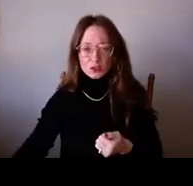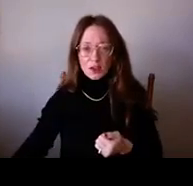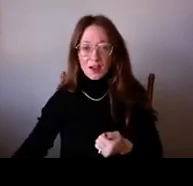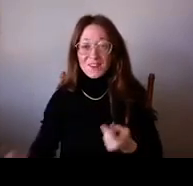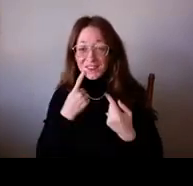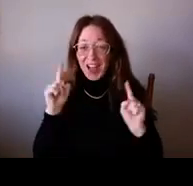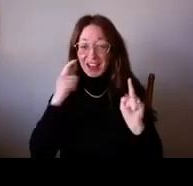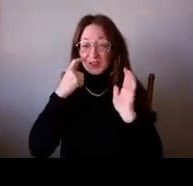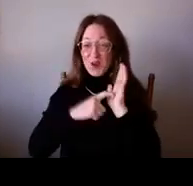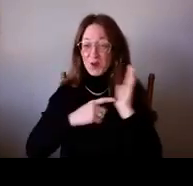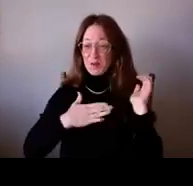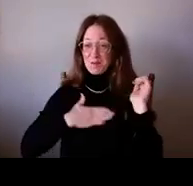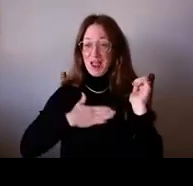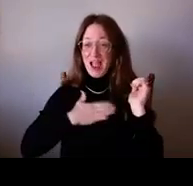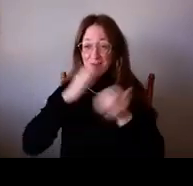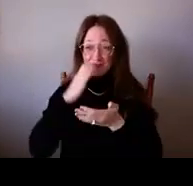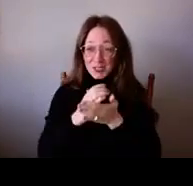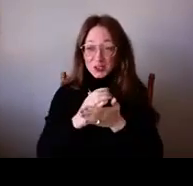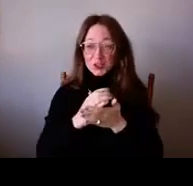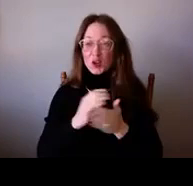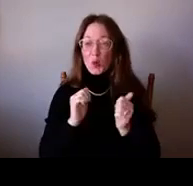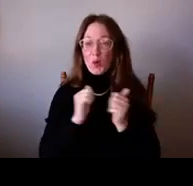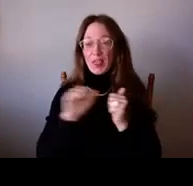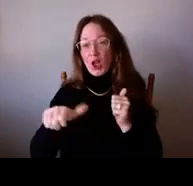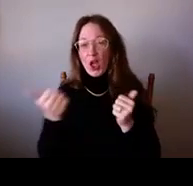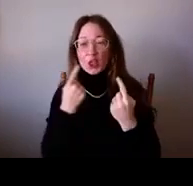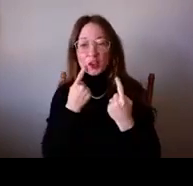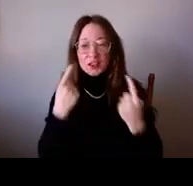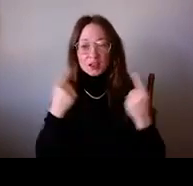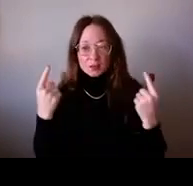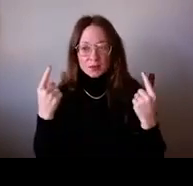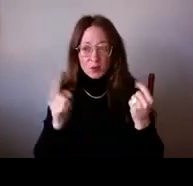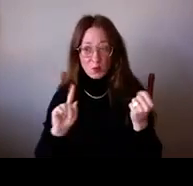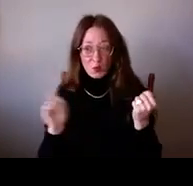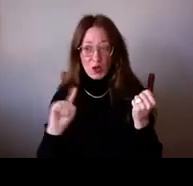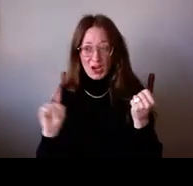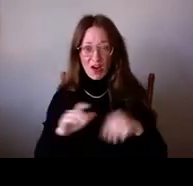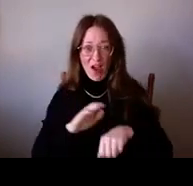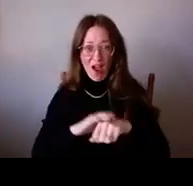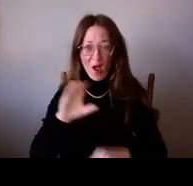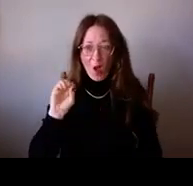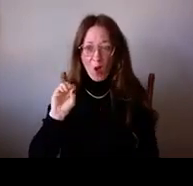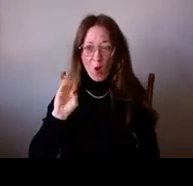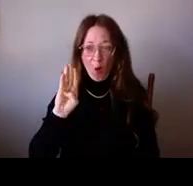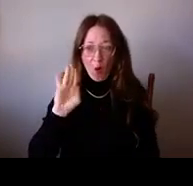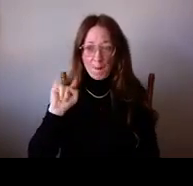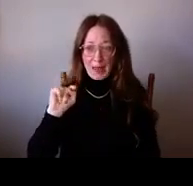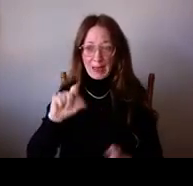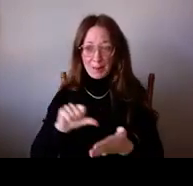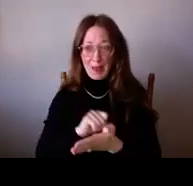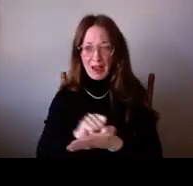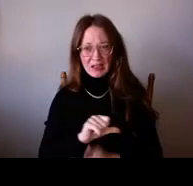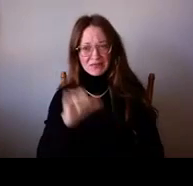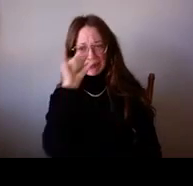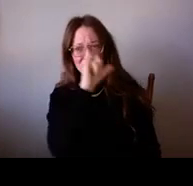many other pictures and announcements. But it happened to be on the obituary page. So with such a beginning to this